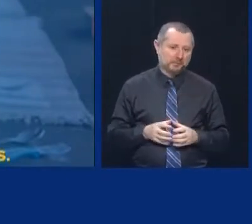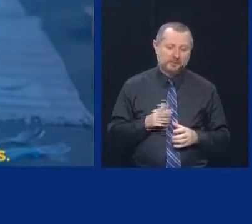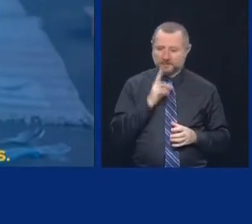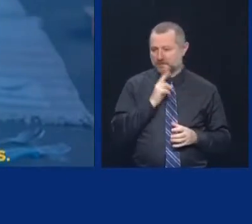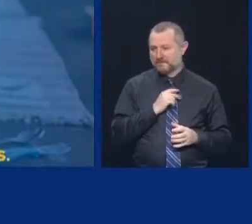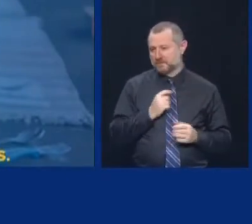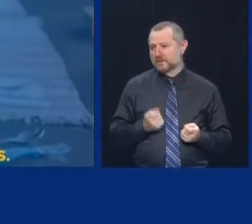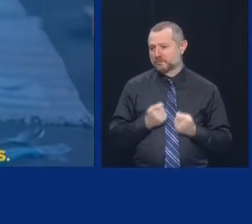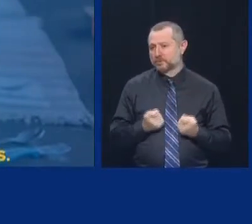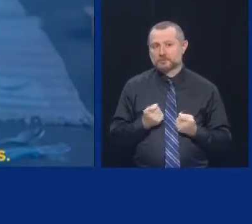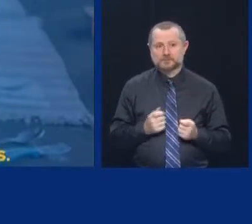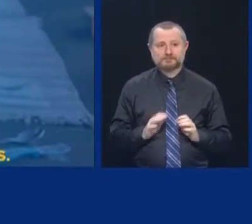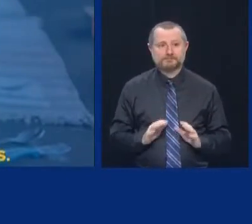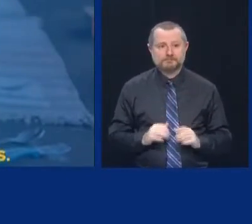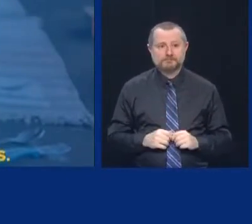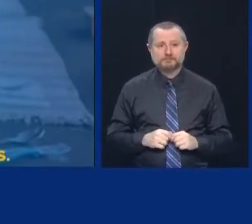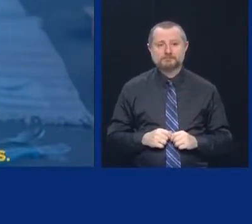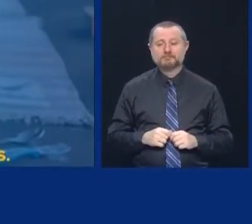And